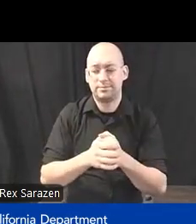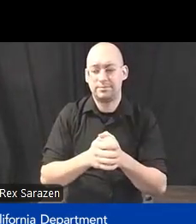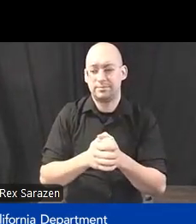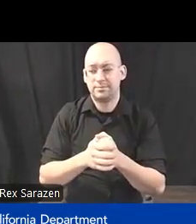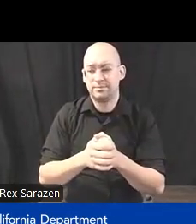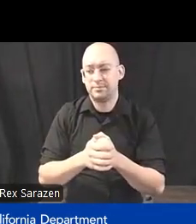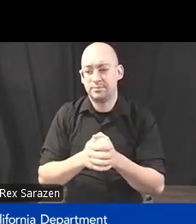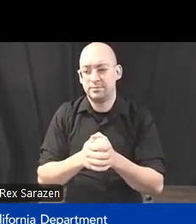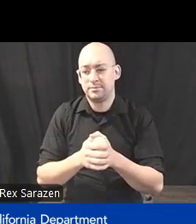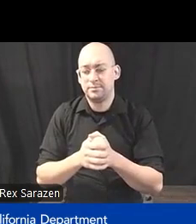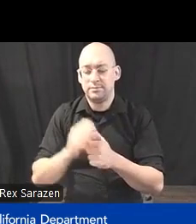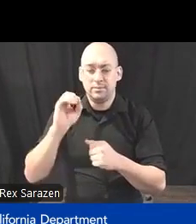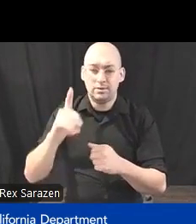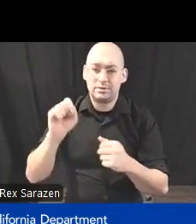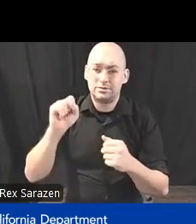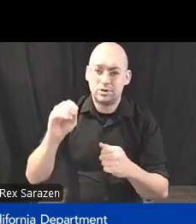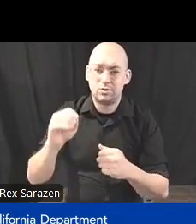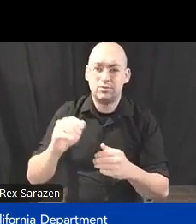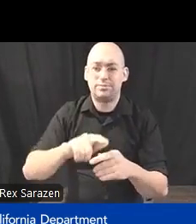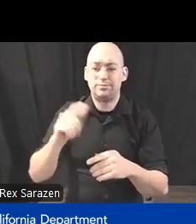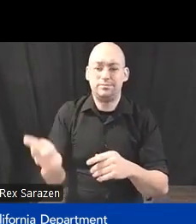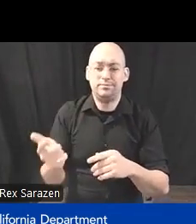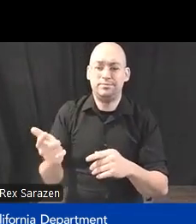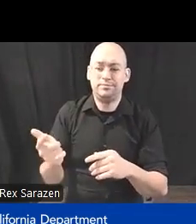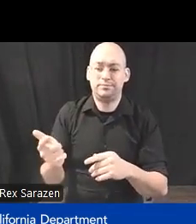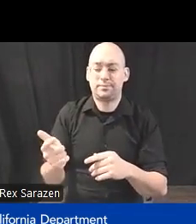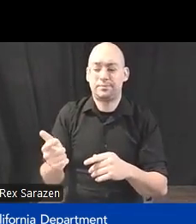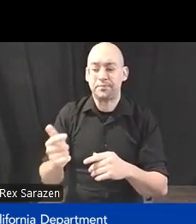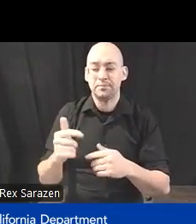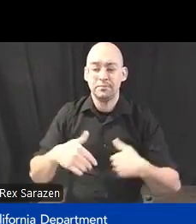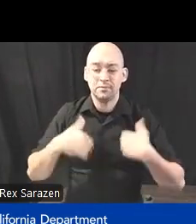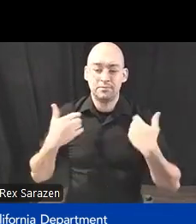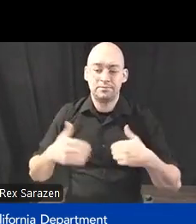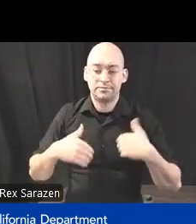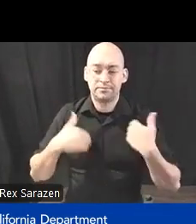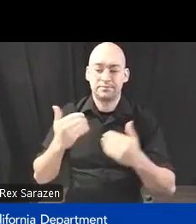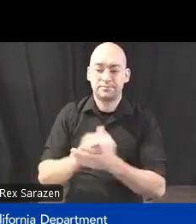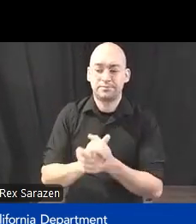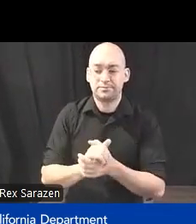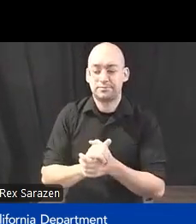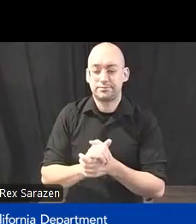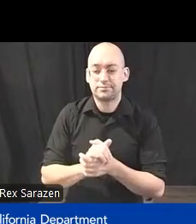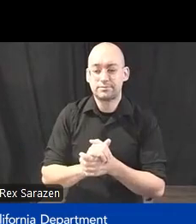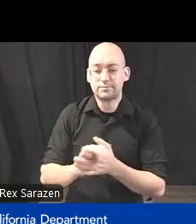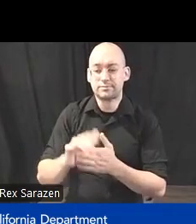Okay, so we will turn it over. I am pleased to